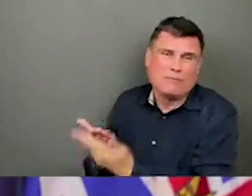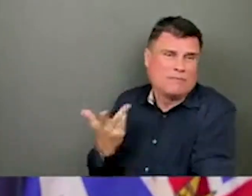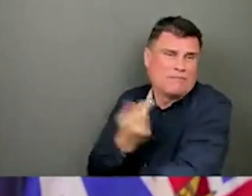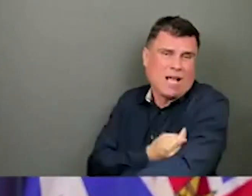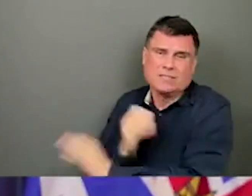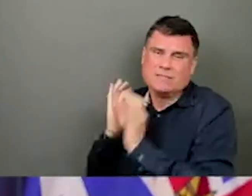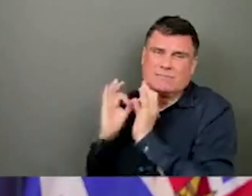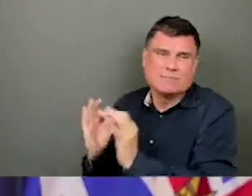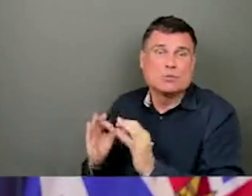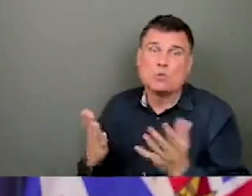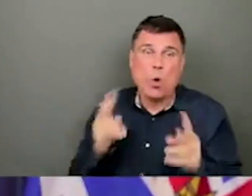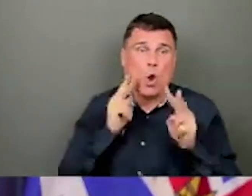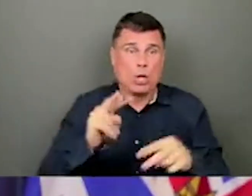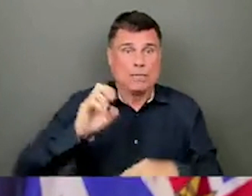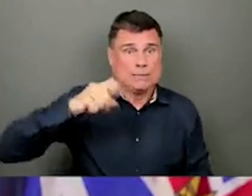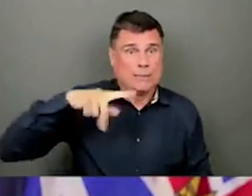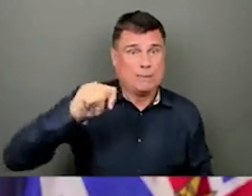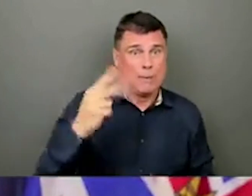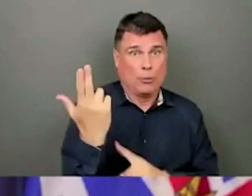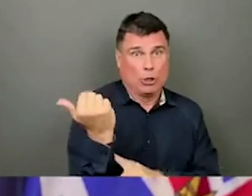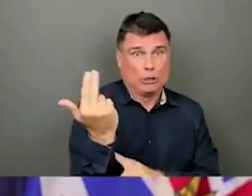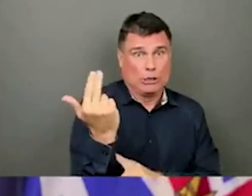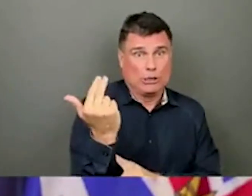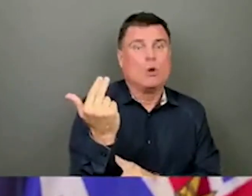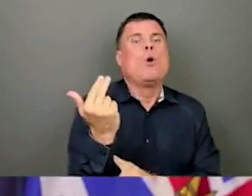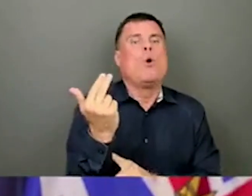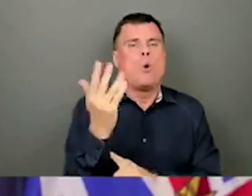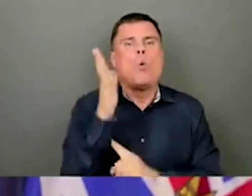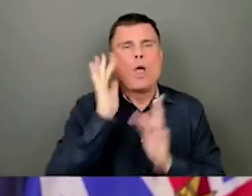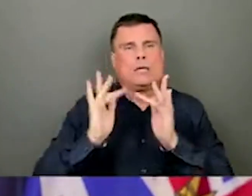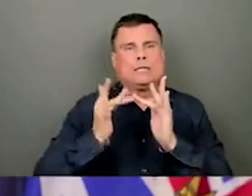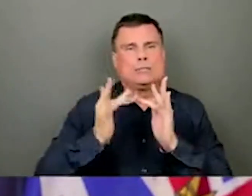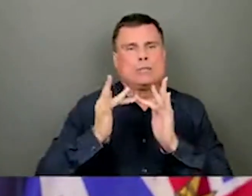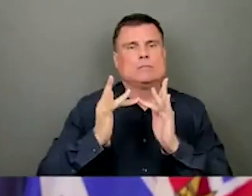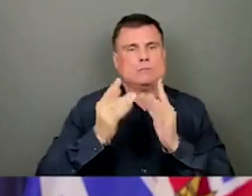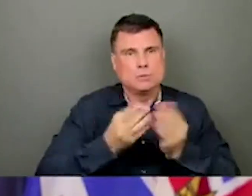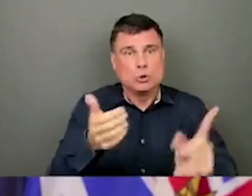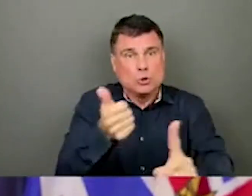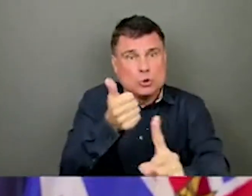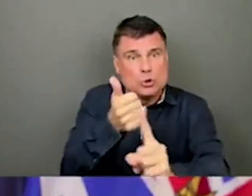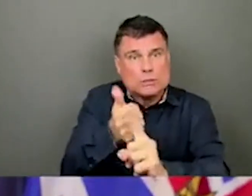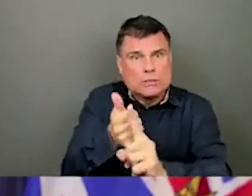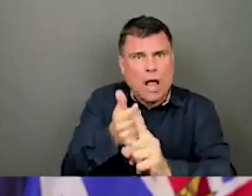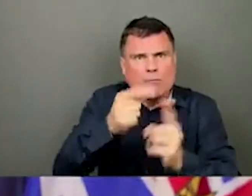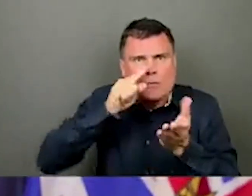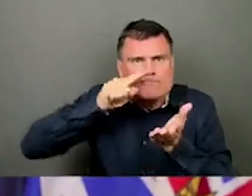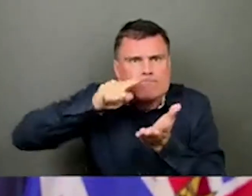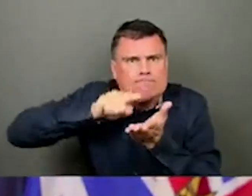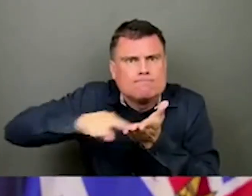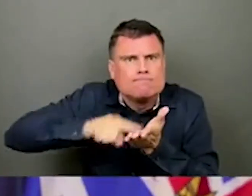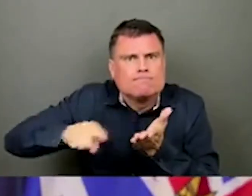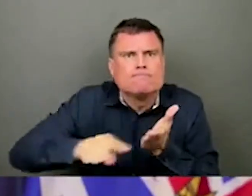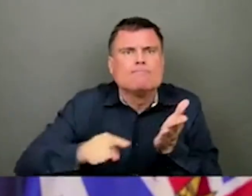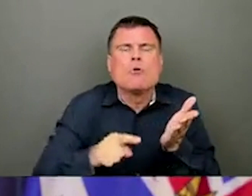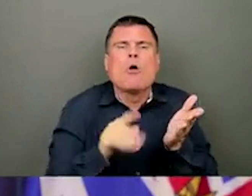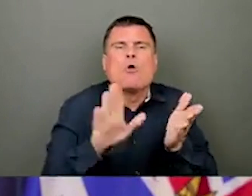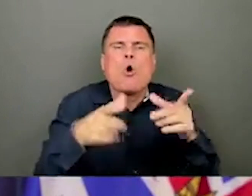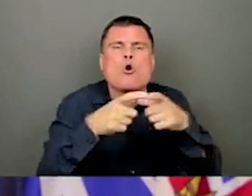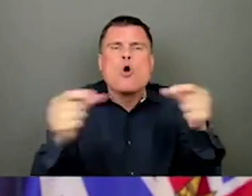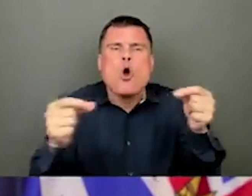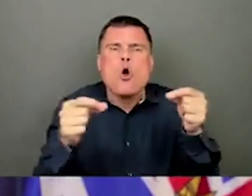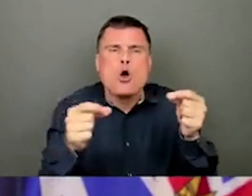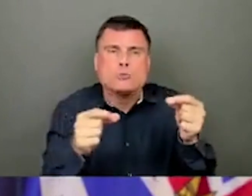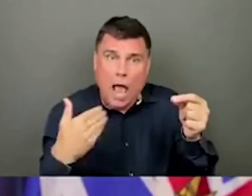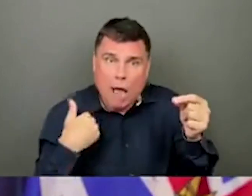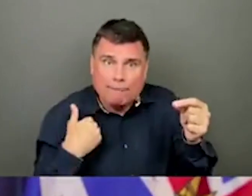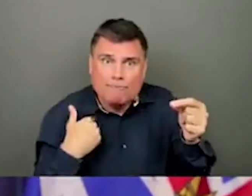And there will also, as Dr. Henry has said, be an option for people who can't access their record online. But let's be clear,